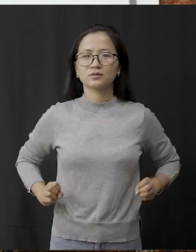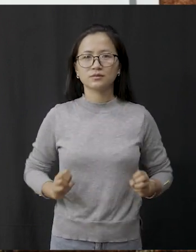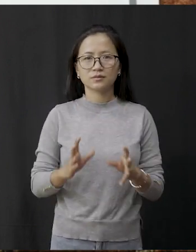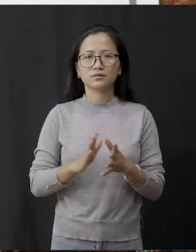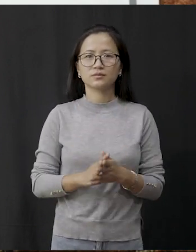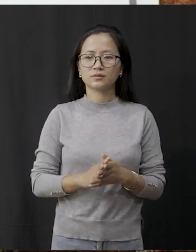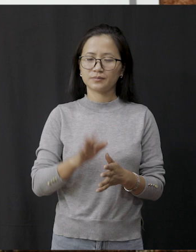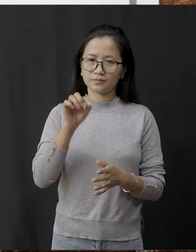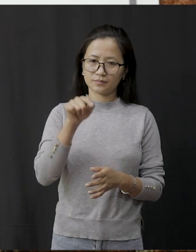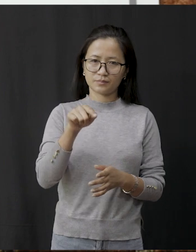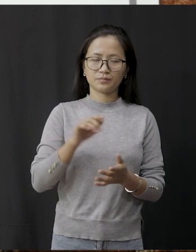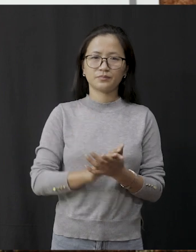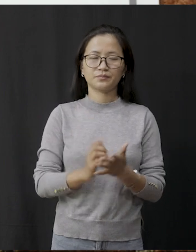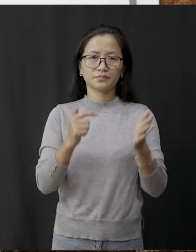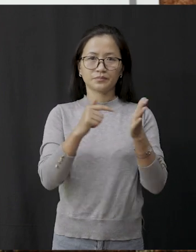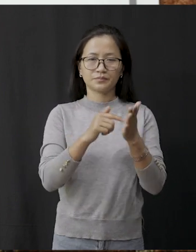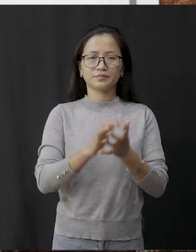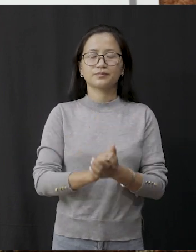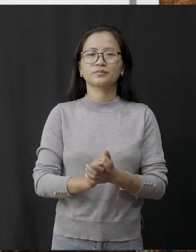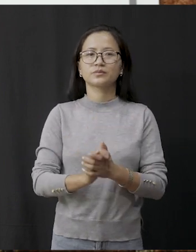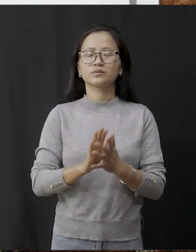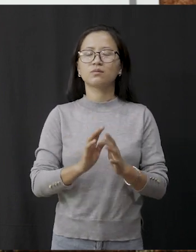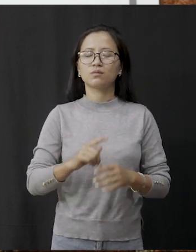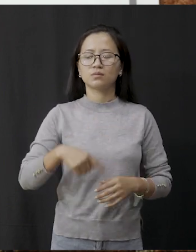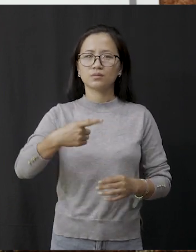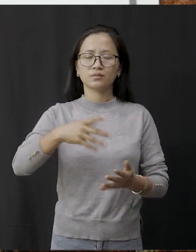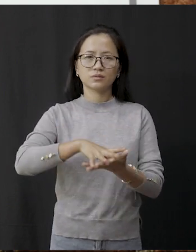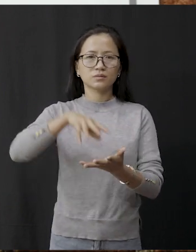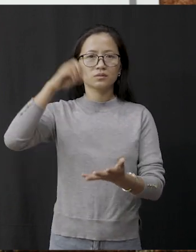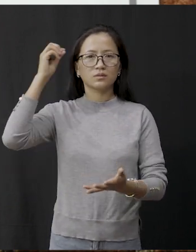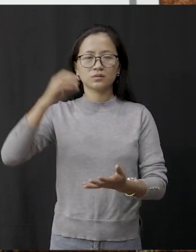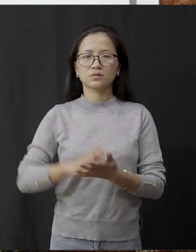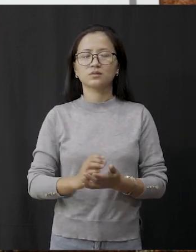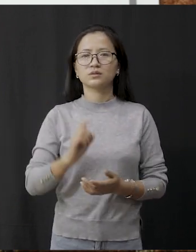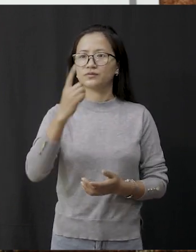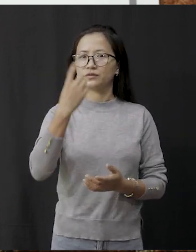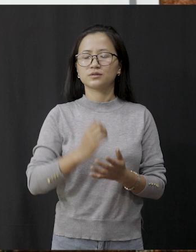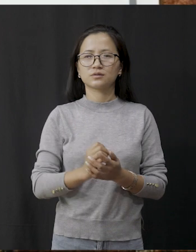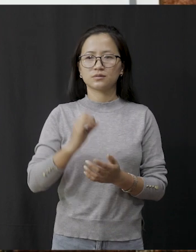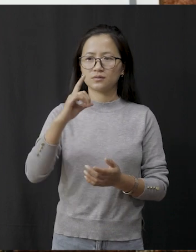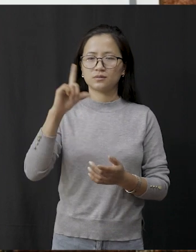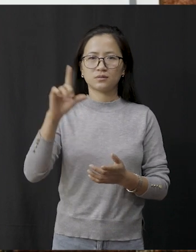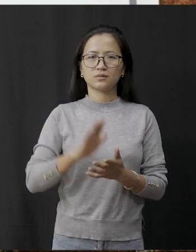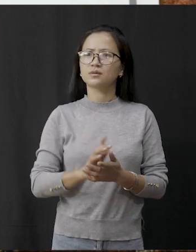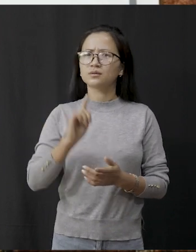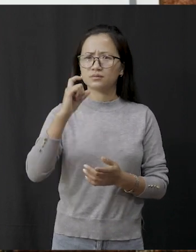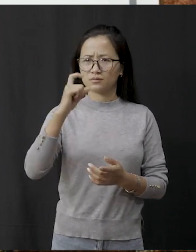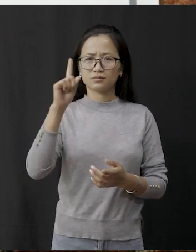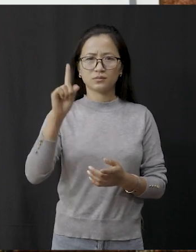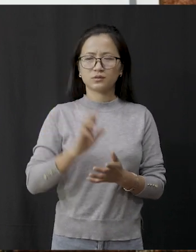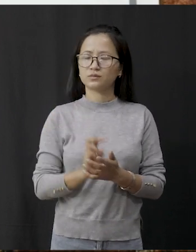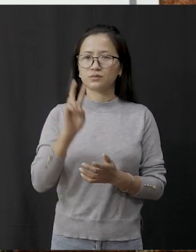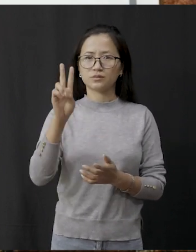with this point. That is, we have always learned, like in our first class, class 1,